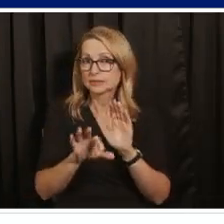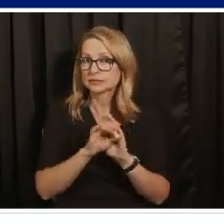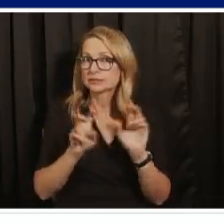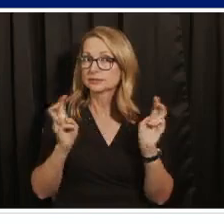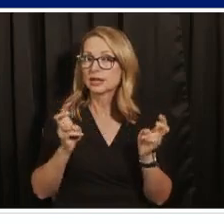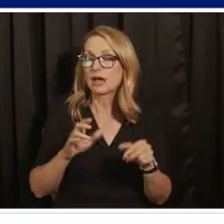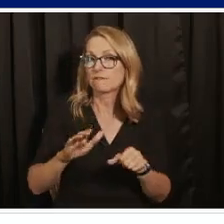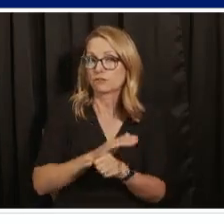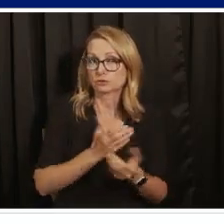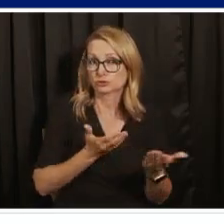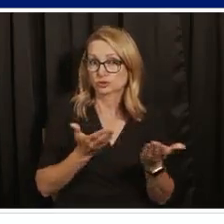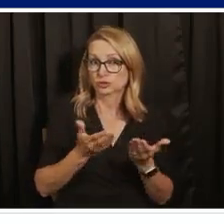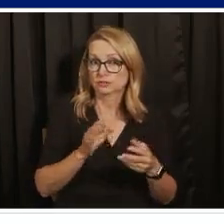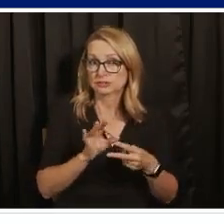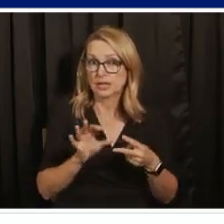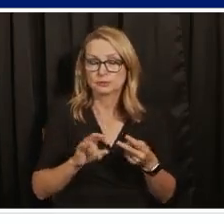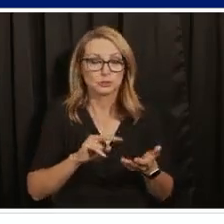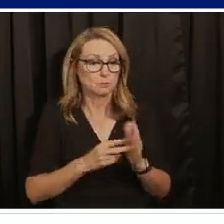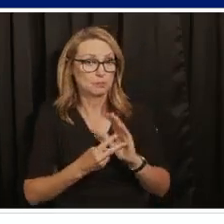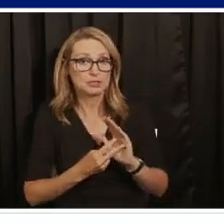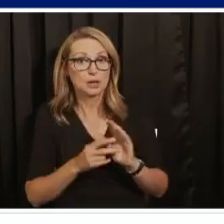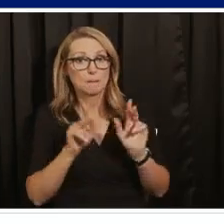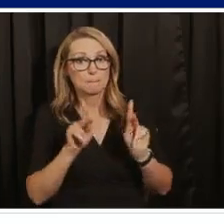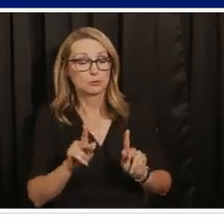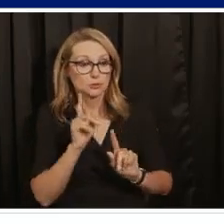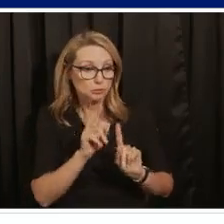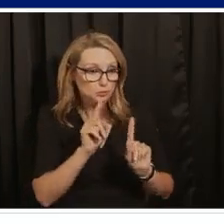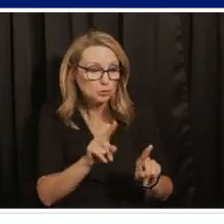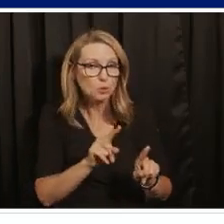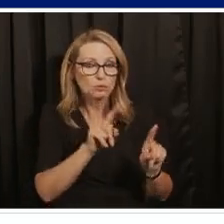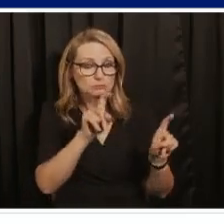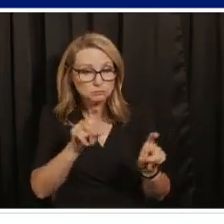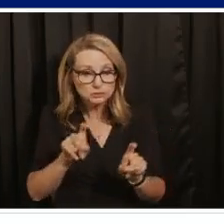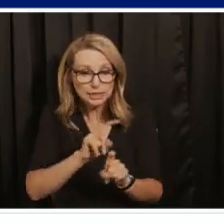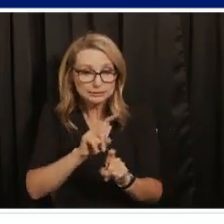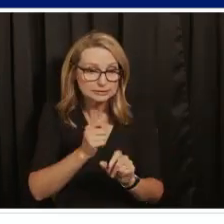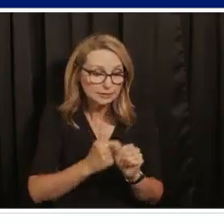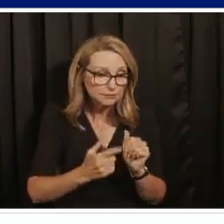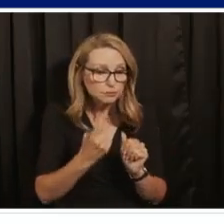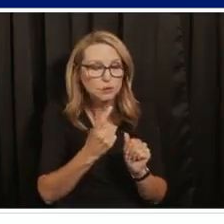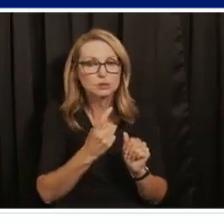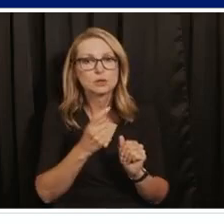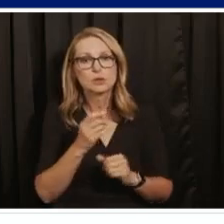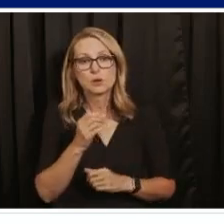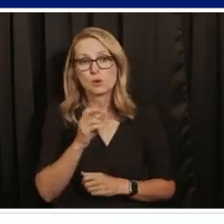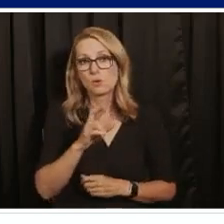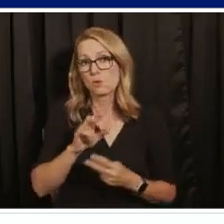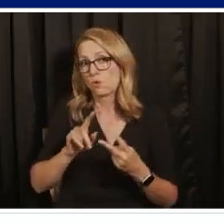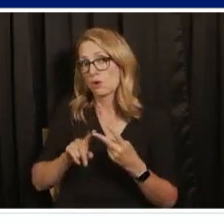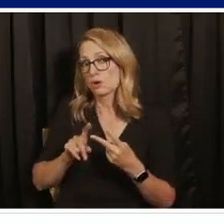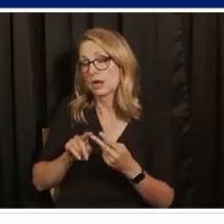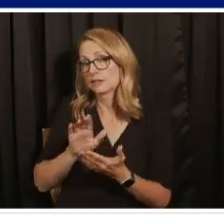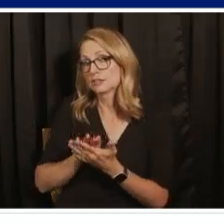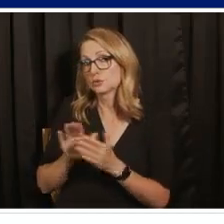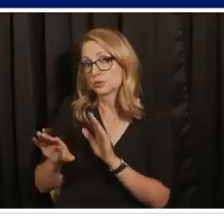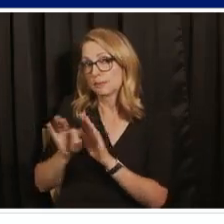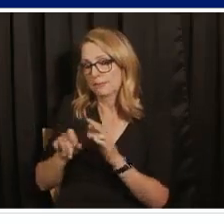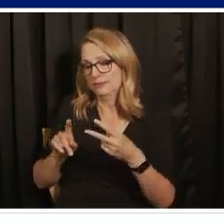state contractor can provide all services to provide the rapid testing, staffing. They can also choose direct shipping option,